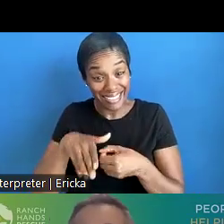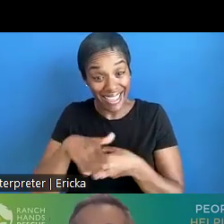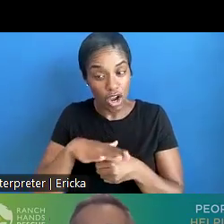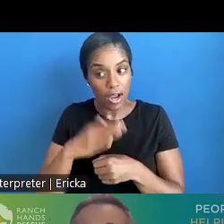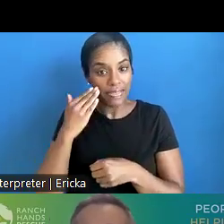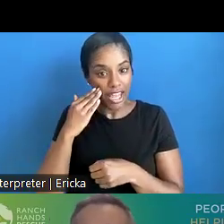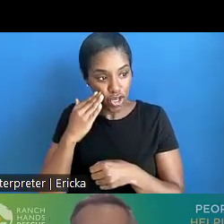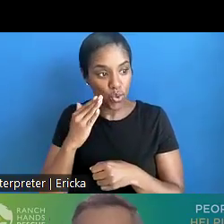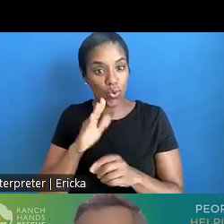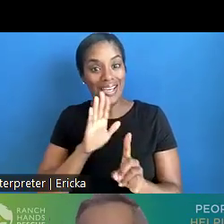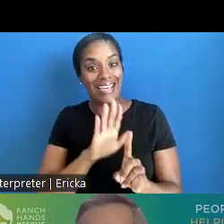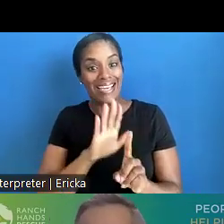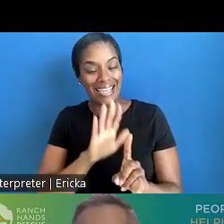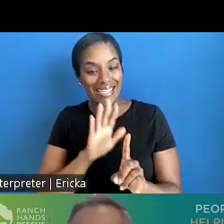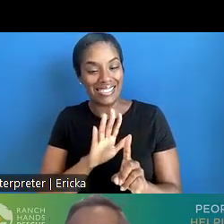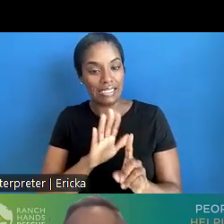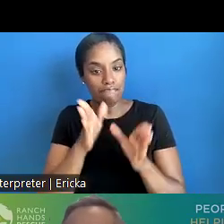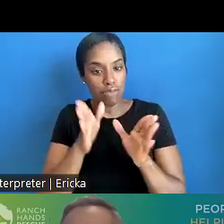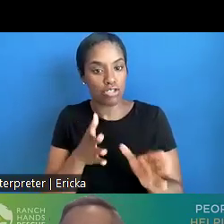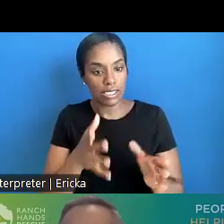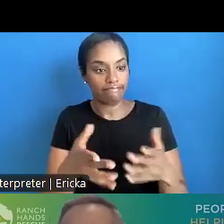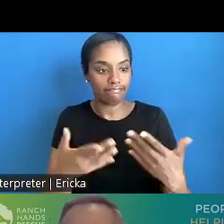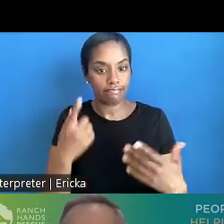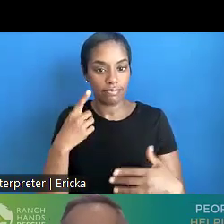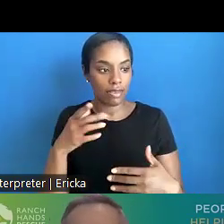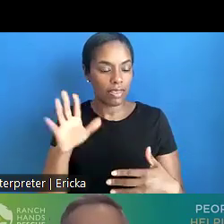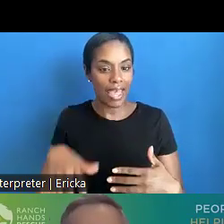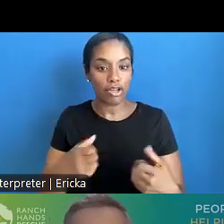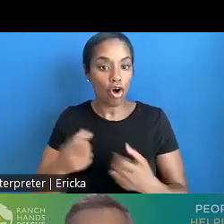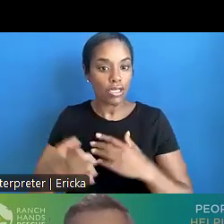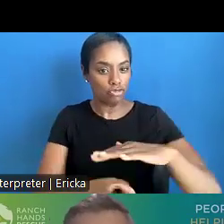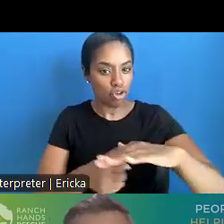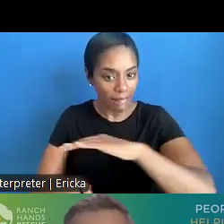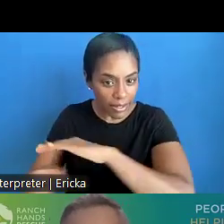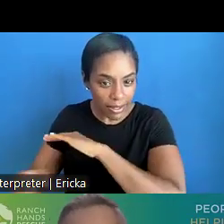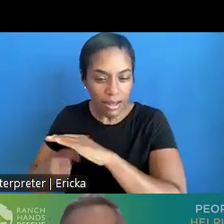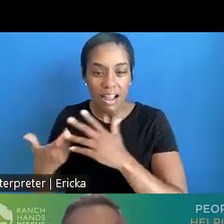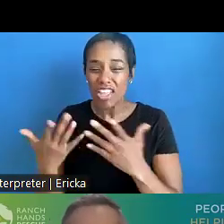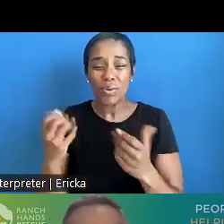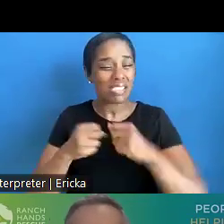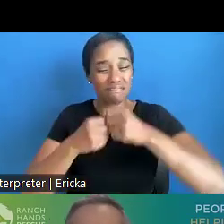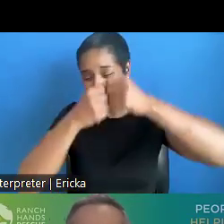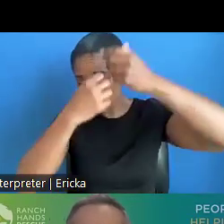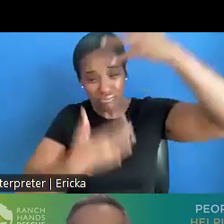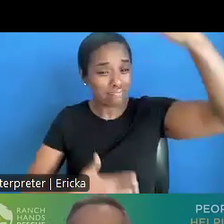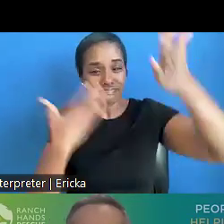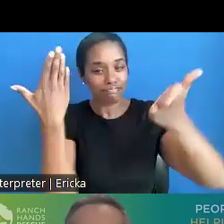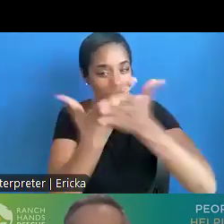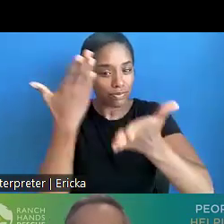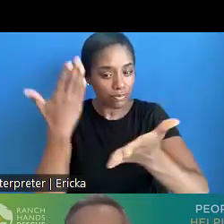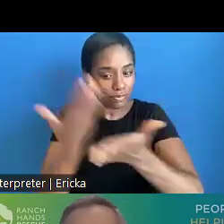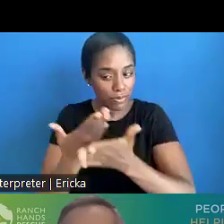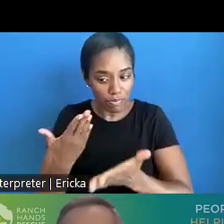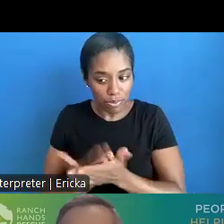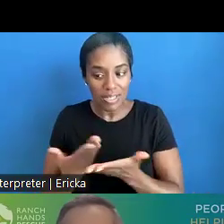trafficker that was just arrested for trafficking, and just a laundry list of evidence that it still took